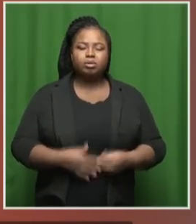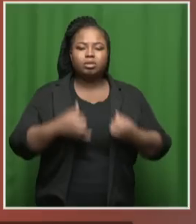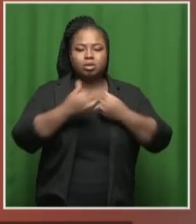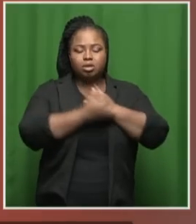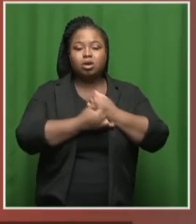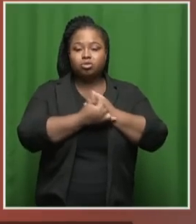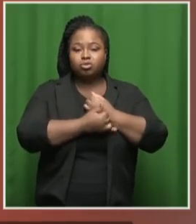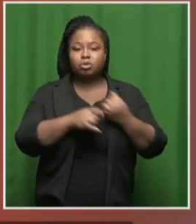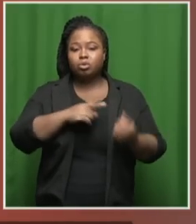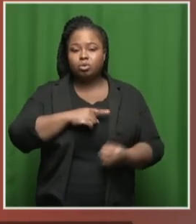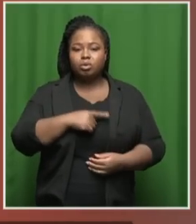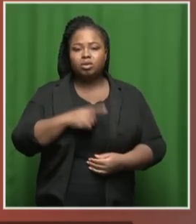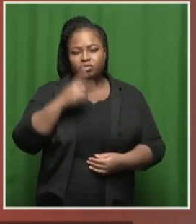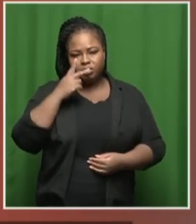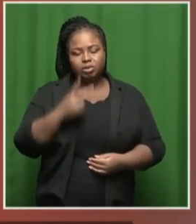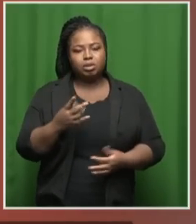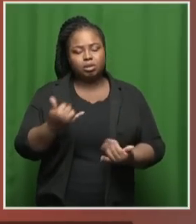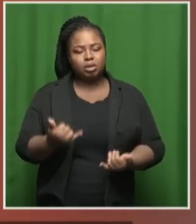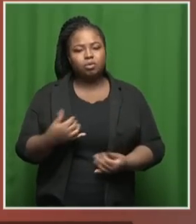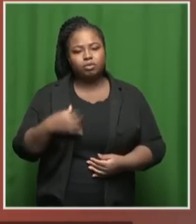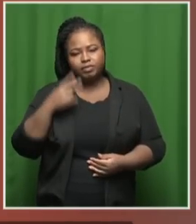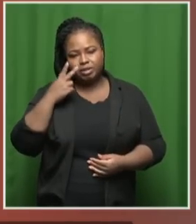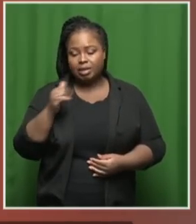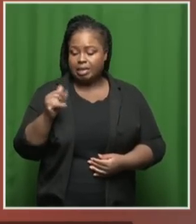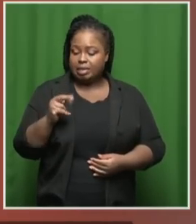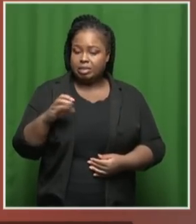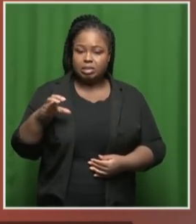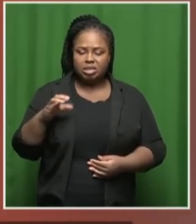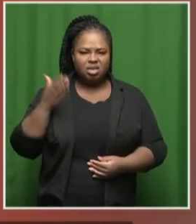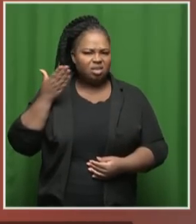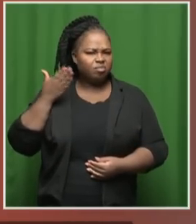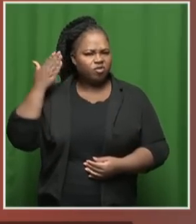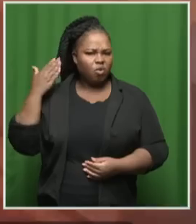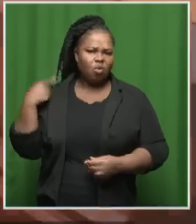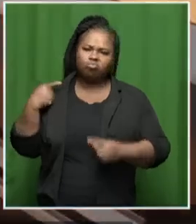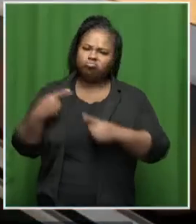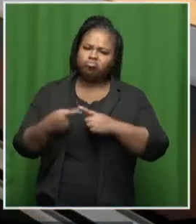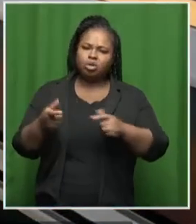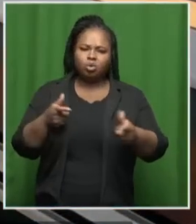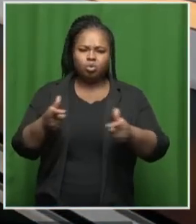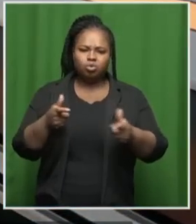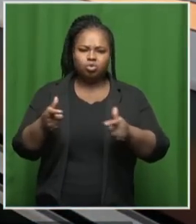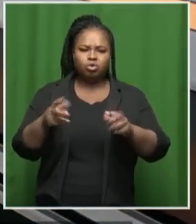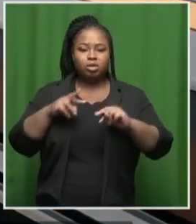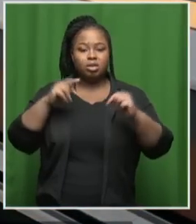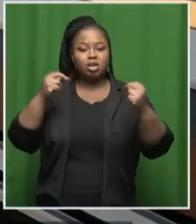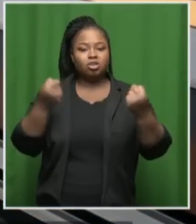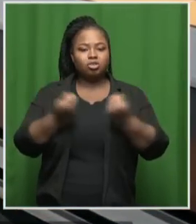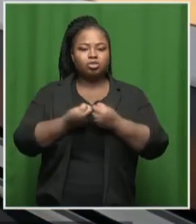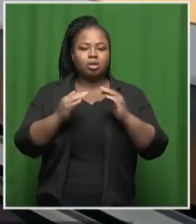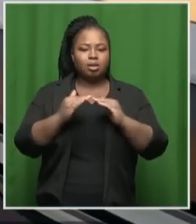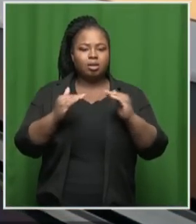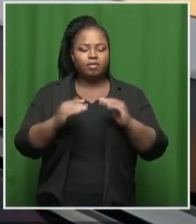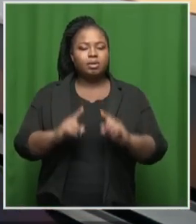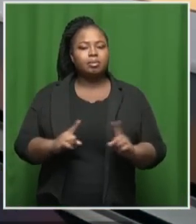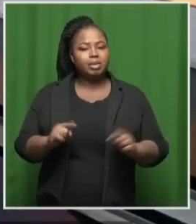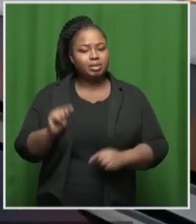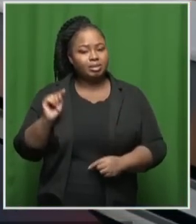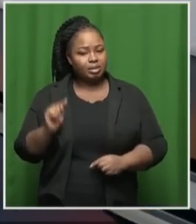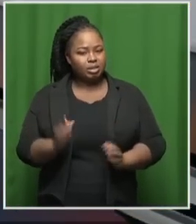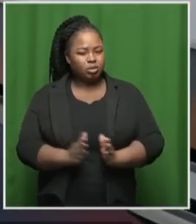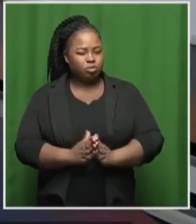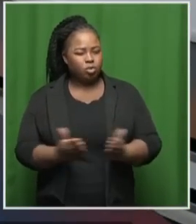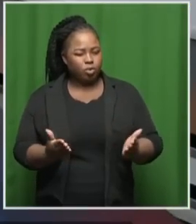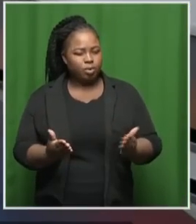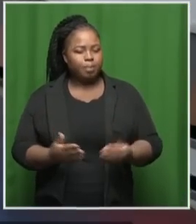country where, you know, we have known the domination of the ANC. That's what we have seen, particularly on a national level. But in this book, you look at